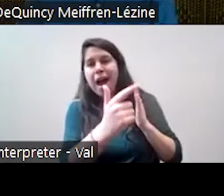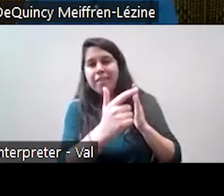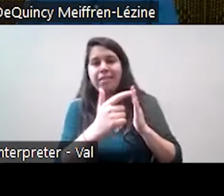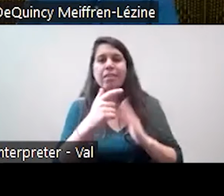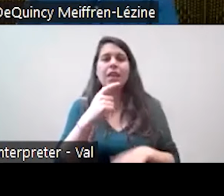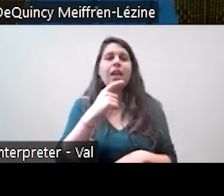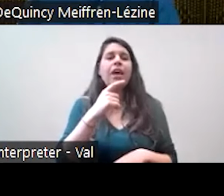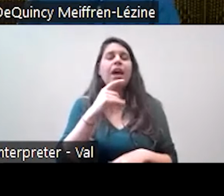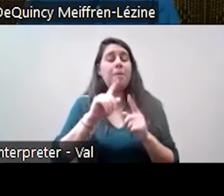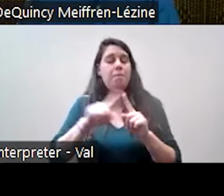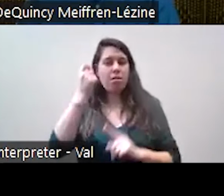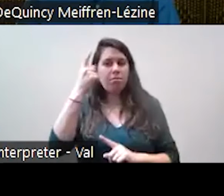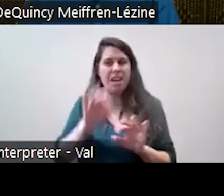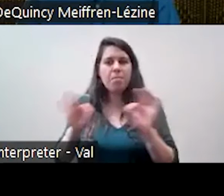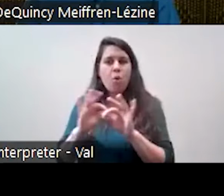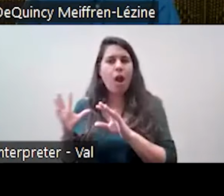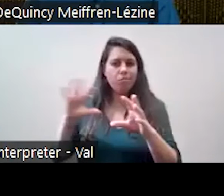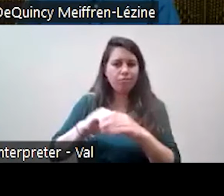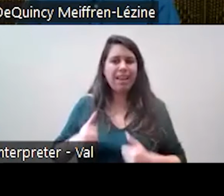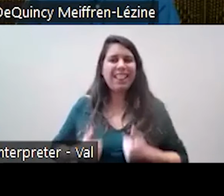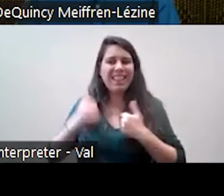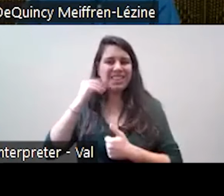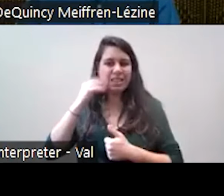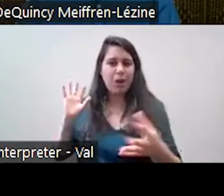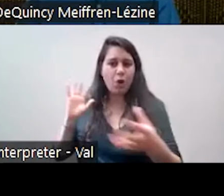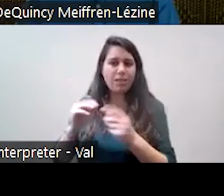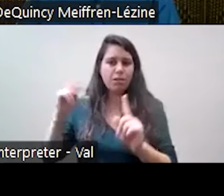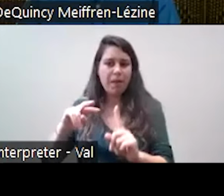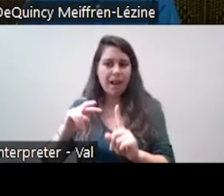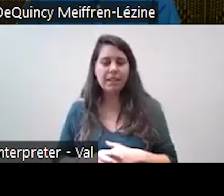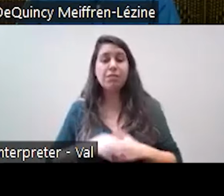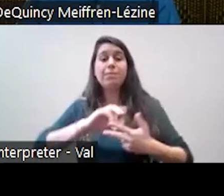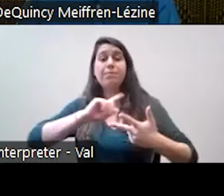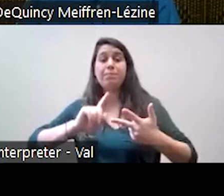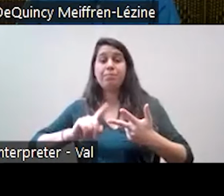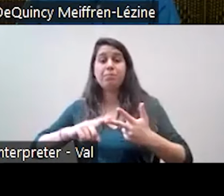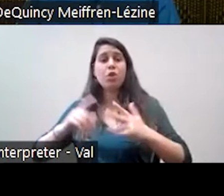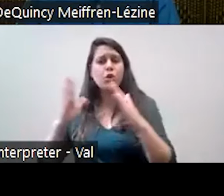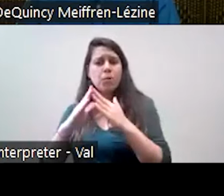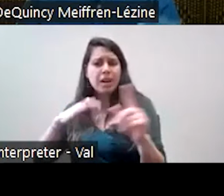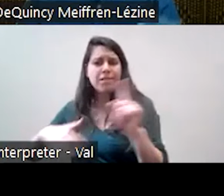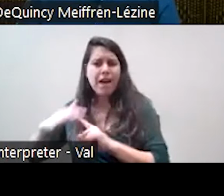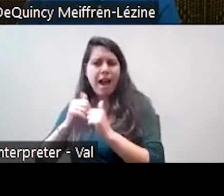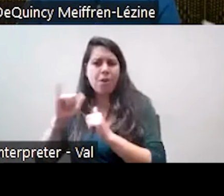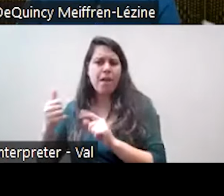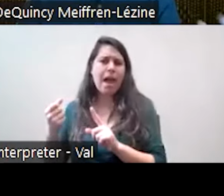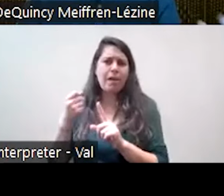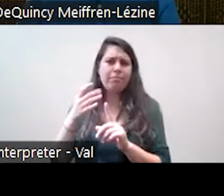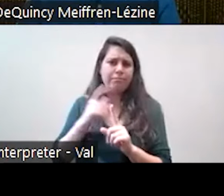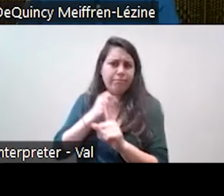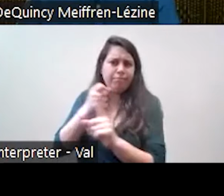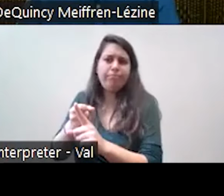experience perspective. The impact of community environment as it applies to bringing in